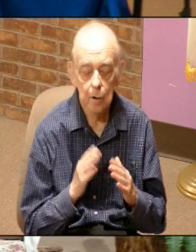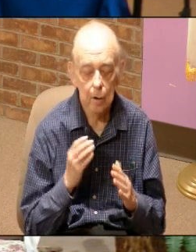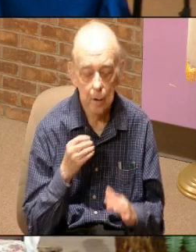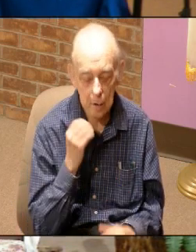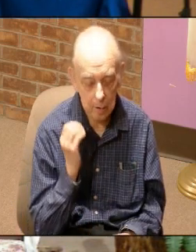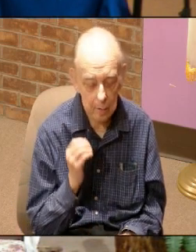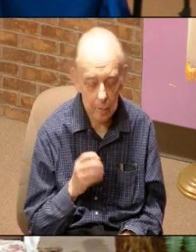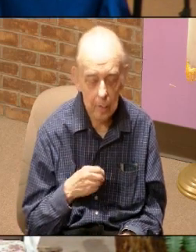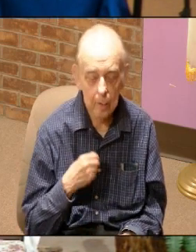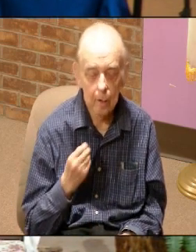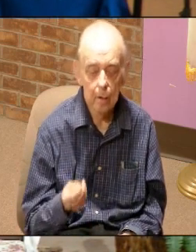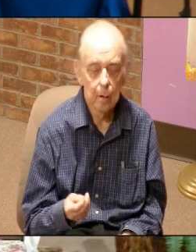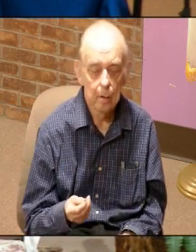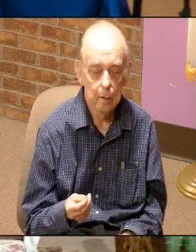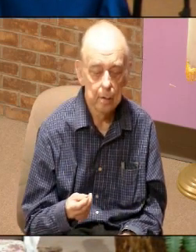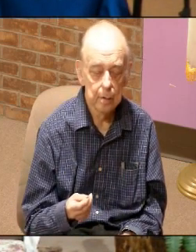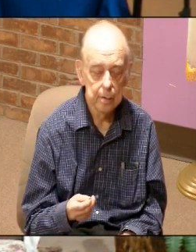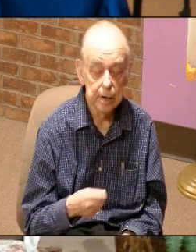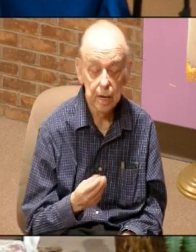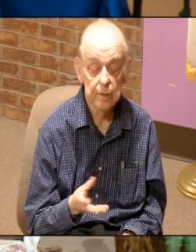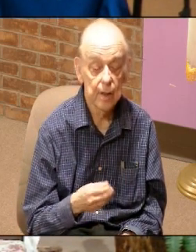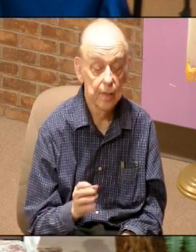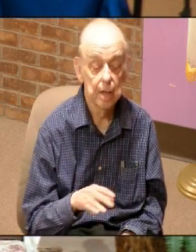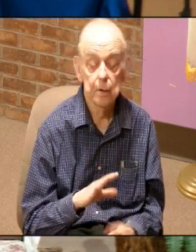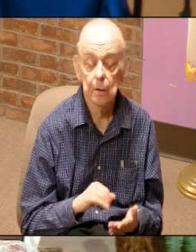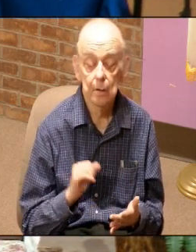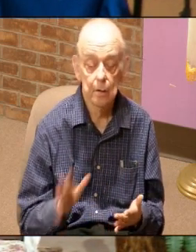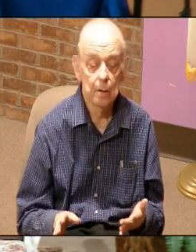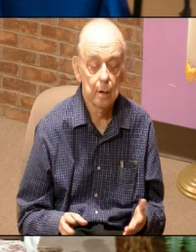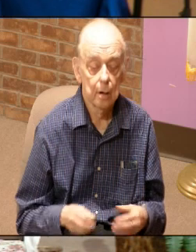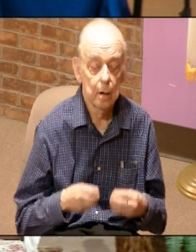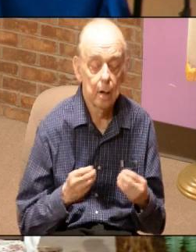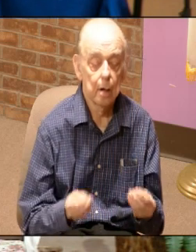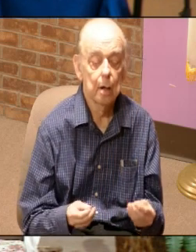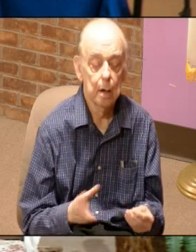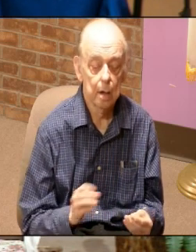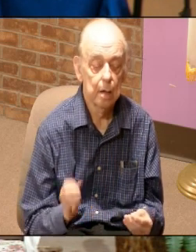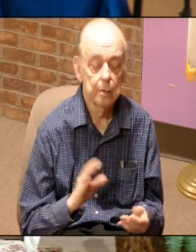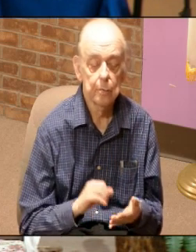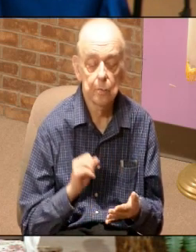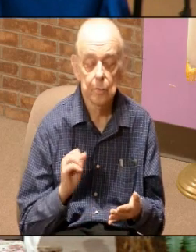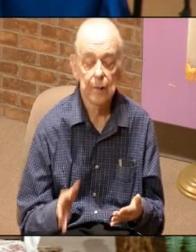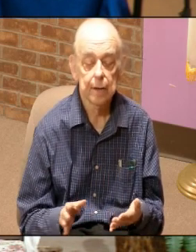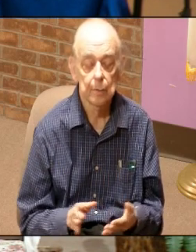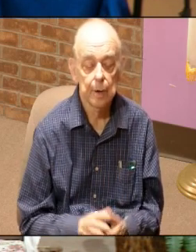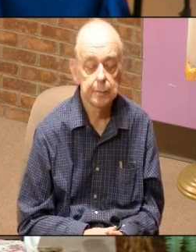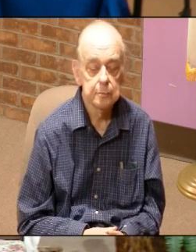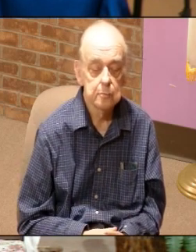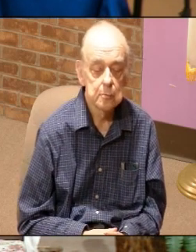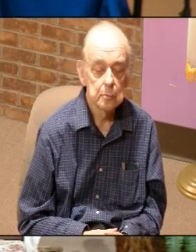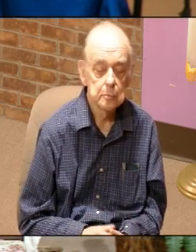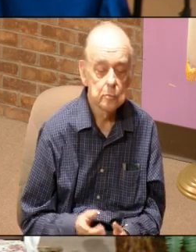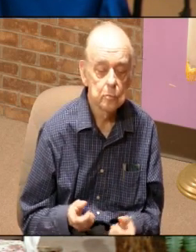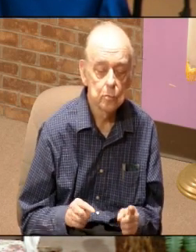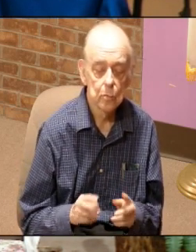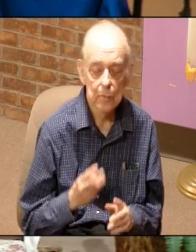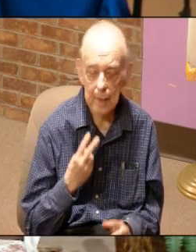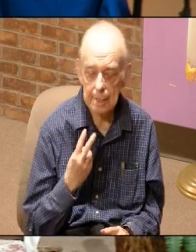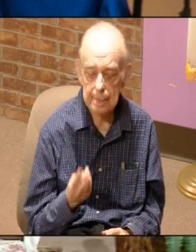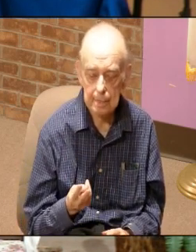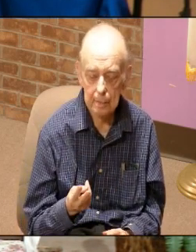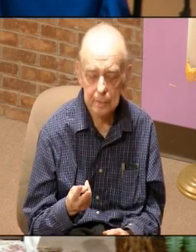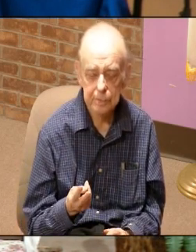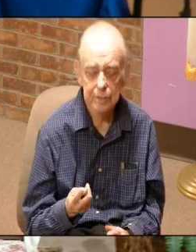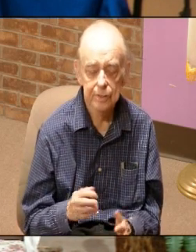given and taken away given and taken away and when we begin to